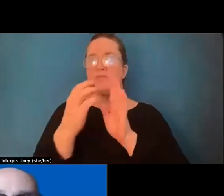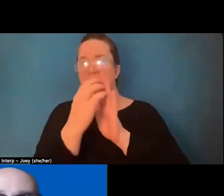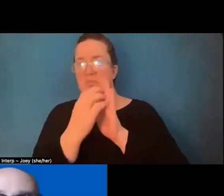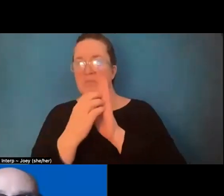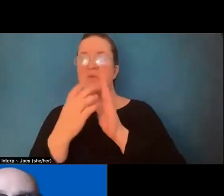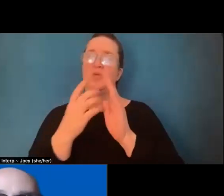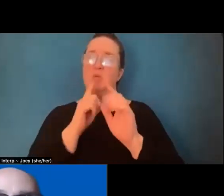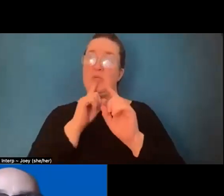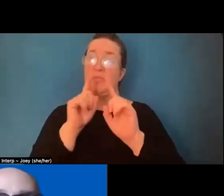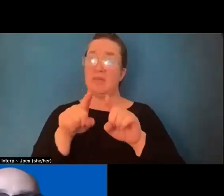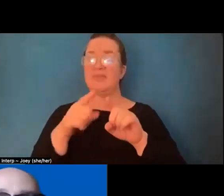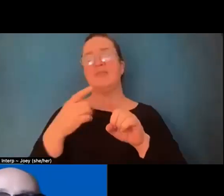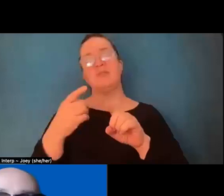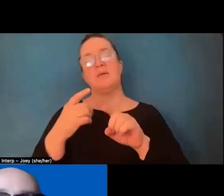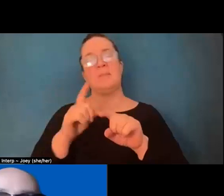scored.